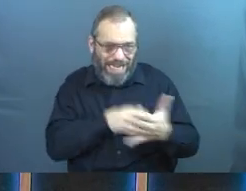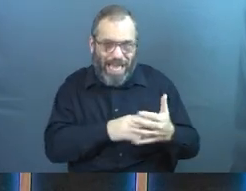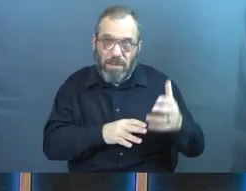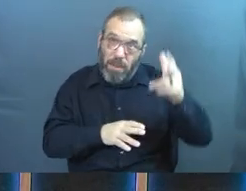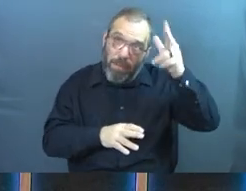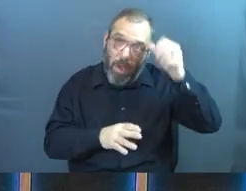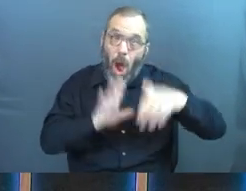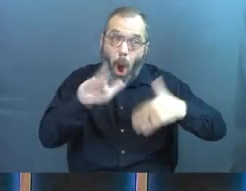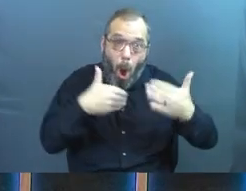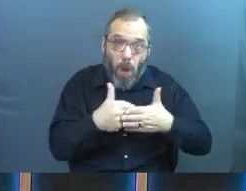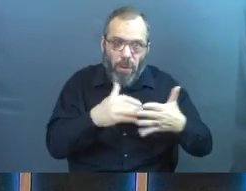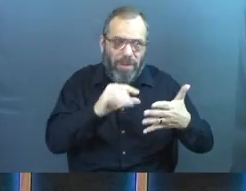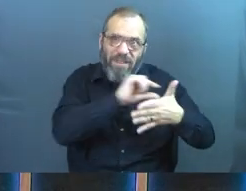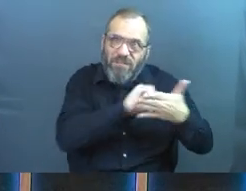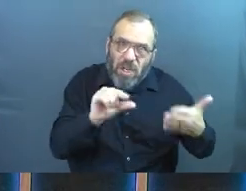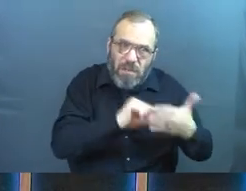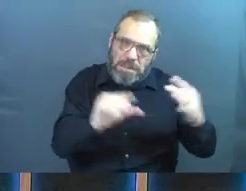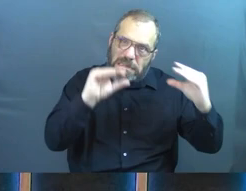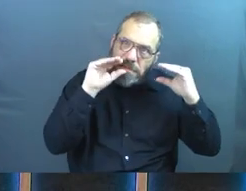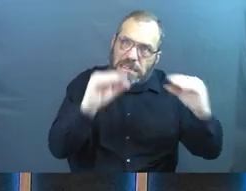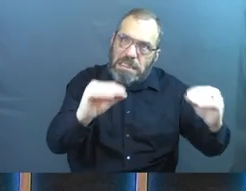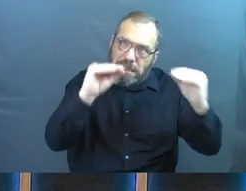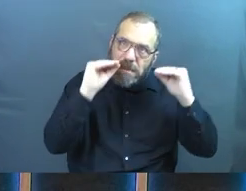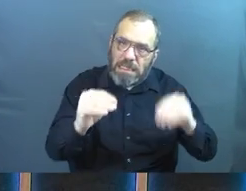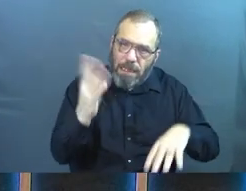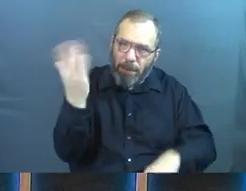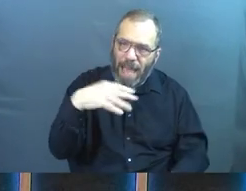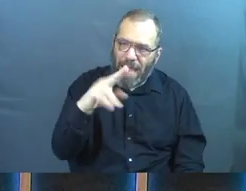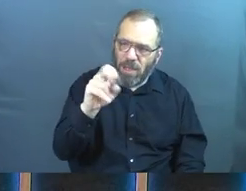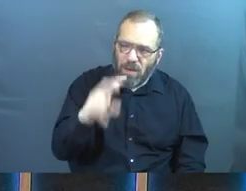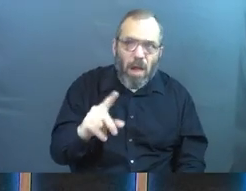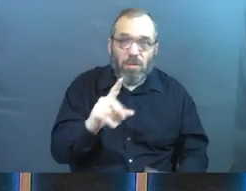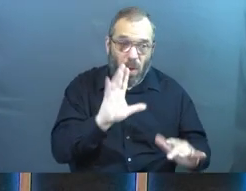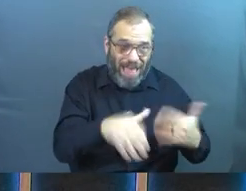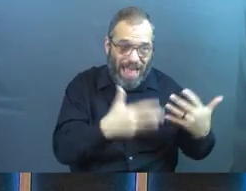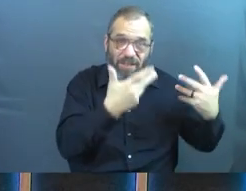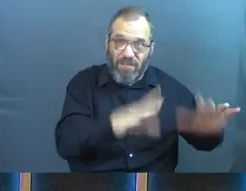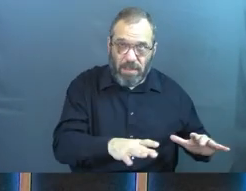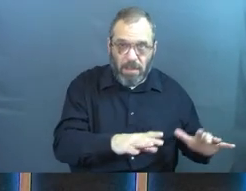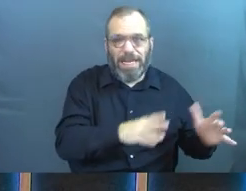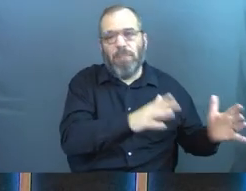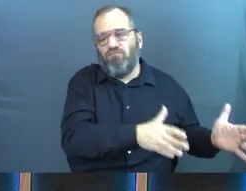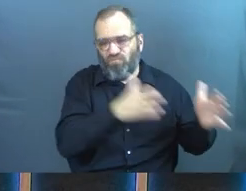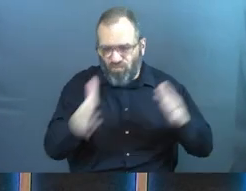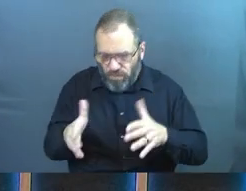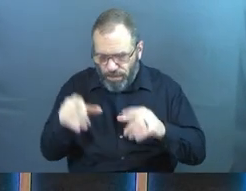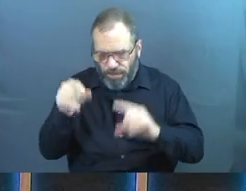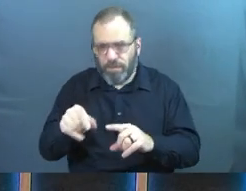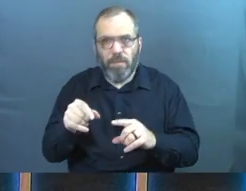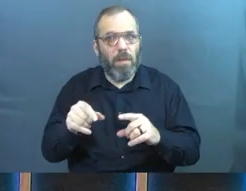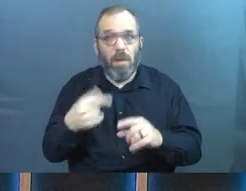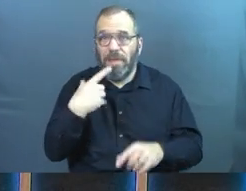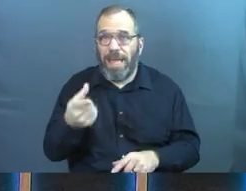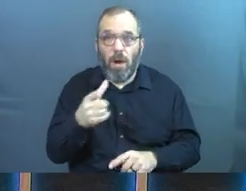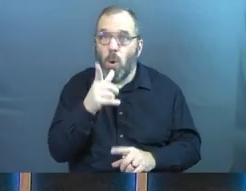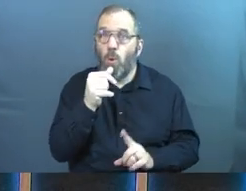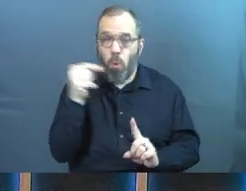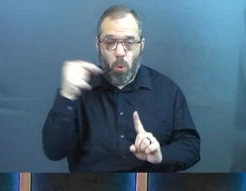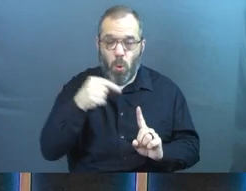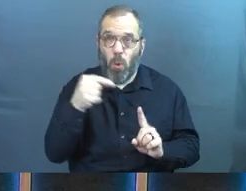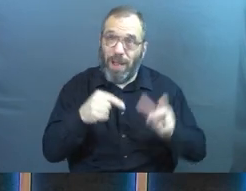So all those practicals, all that teaching is there. And I'm skipping over all of that today. I'm just going to tell you who he